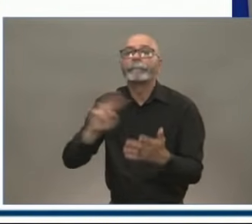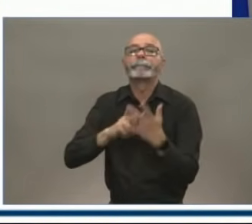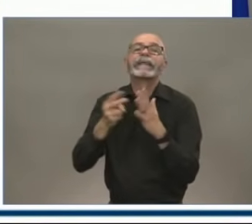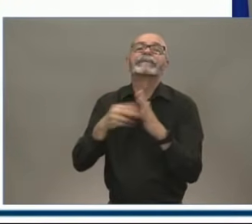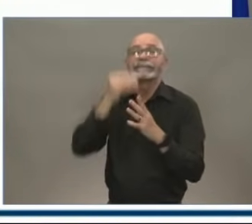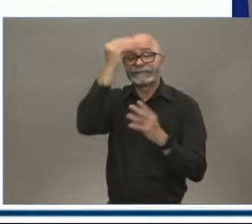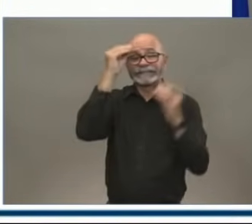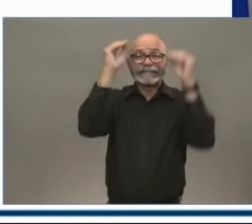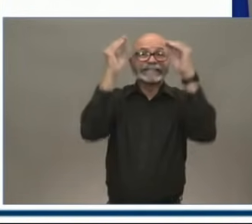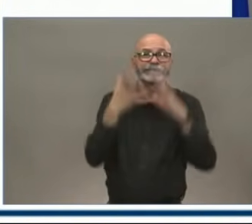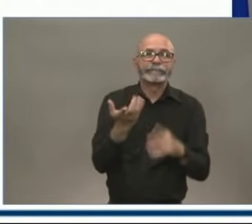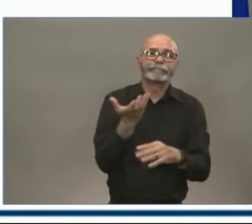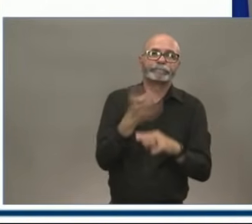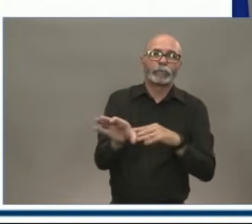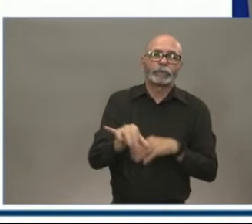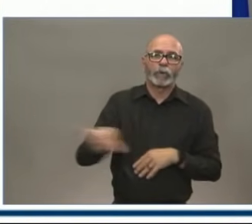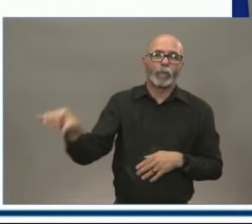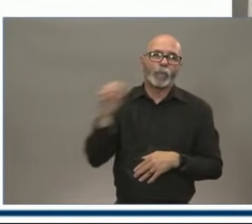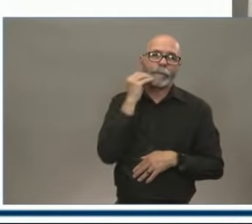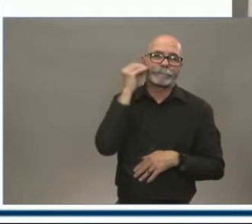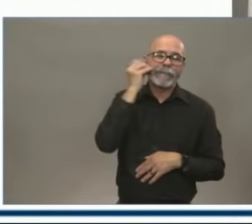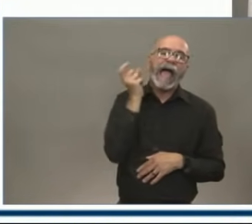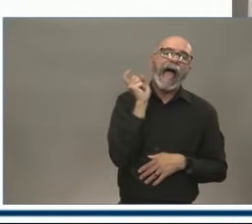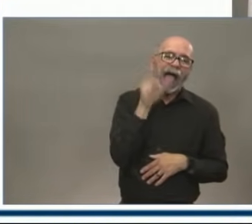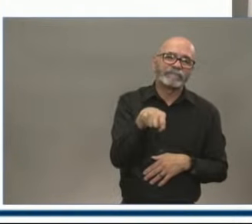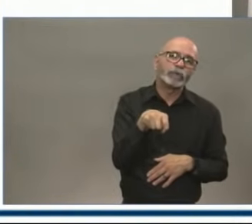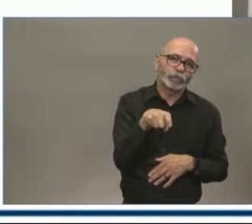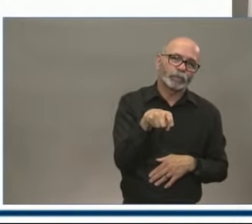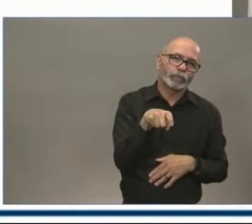14-day cycle. Go ahead with your follow-up, Stuart.